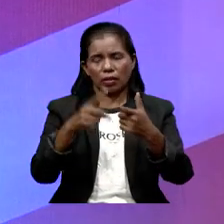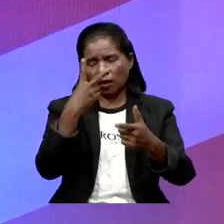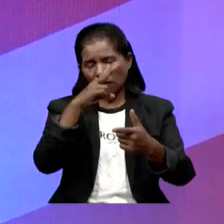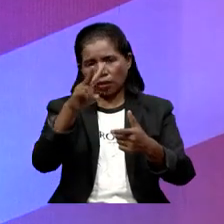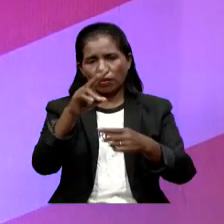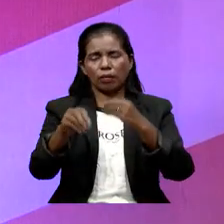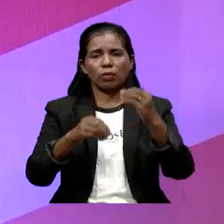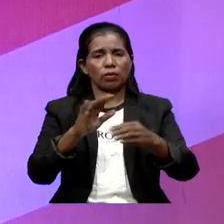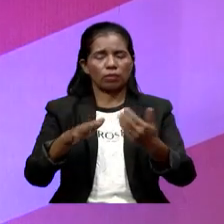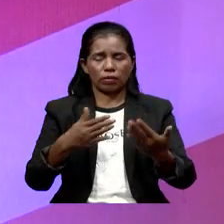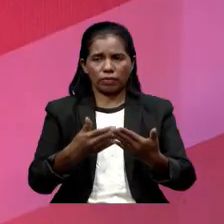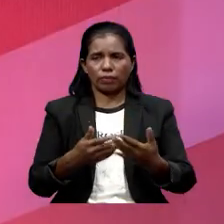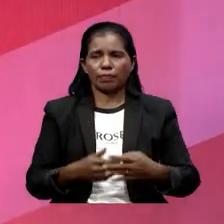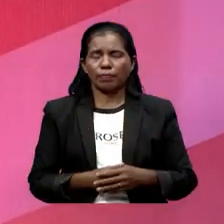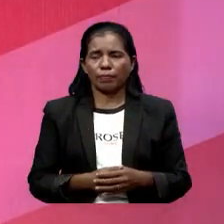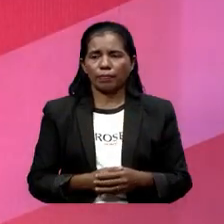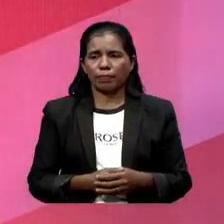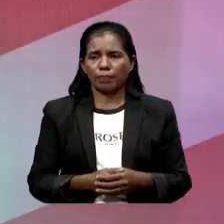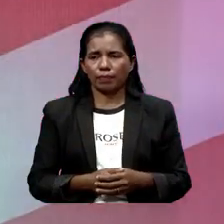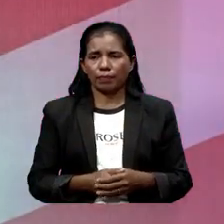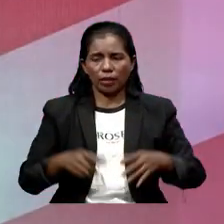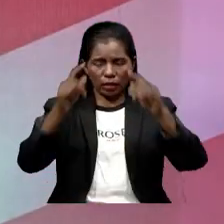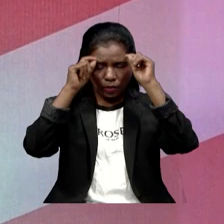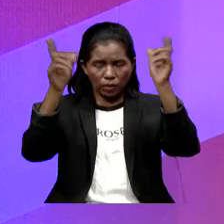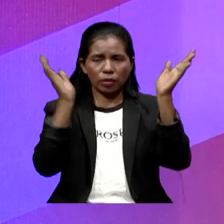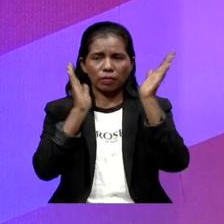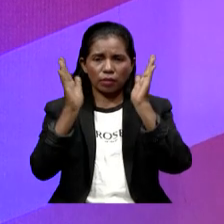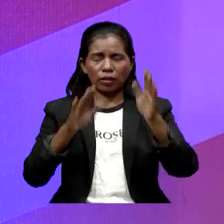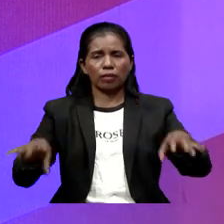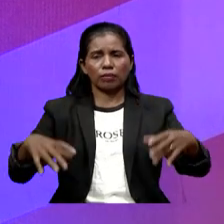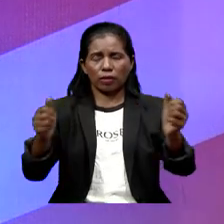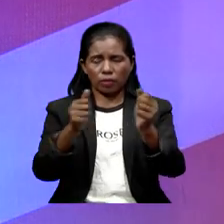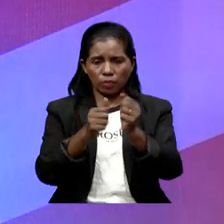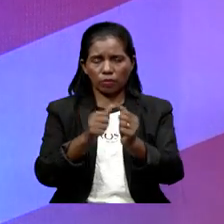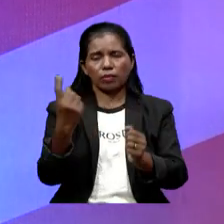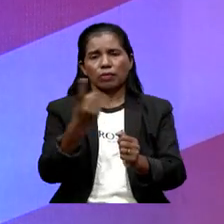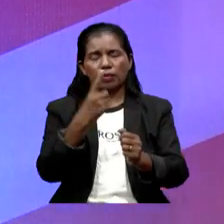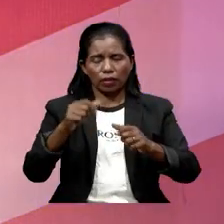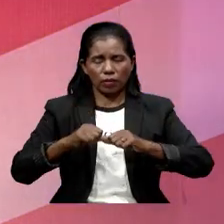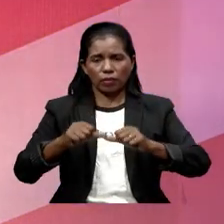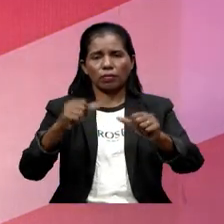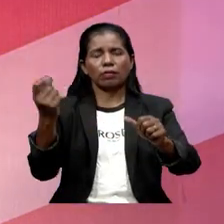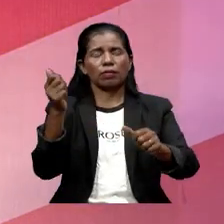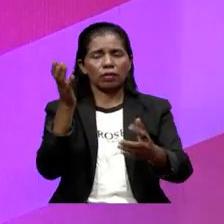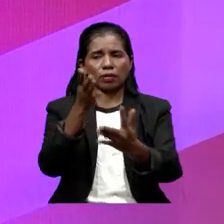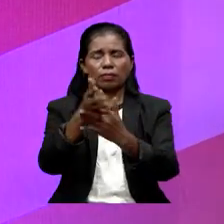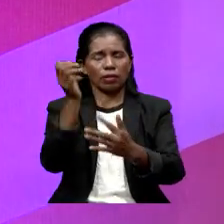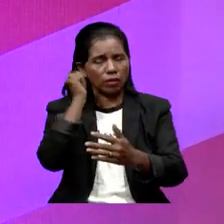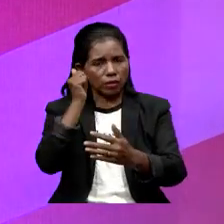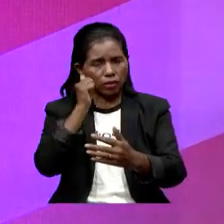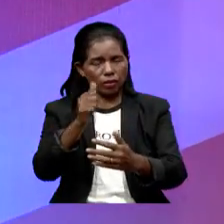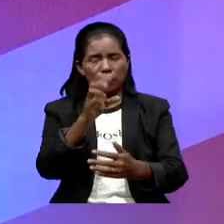halal markets. Timor-Leste and Malaysia work together in forums such as ASEAN and